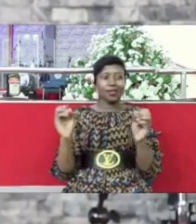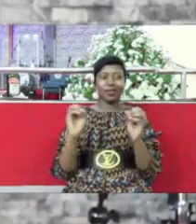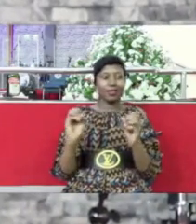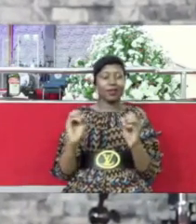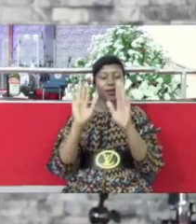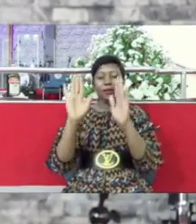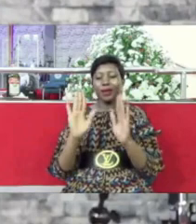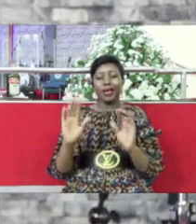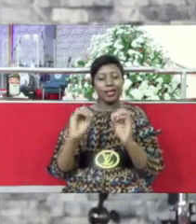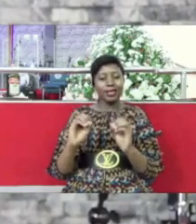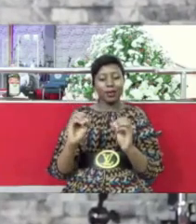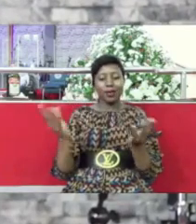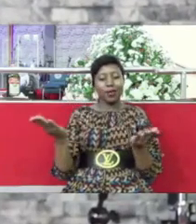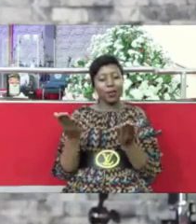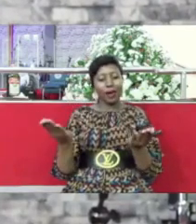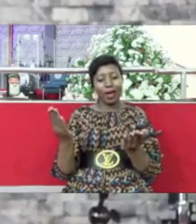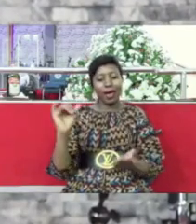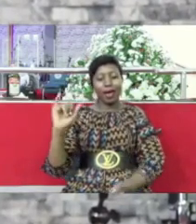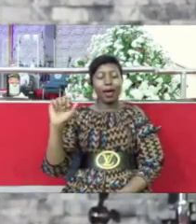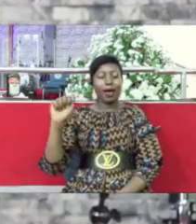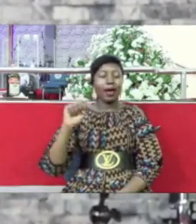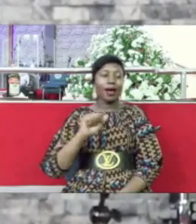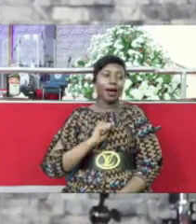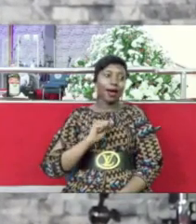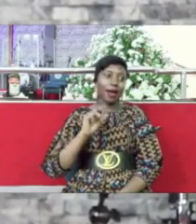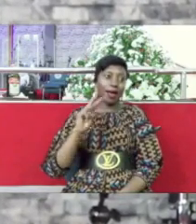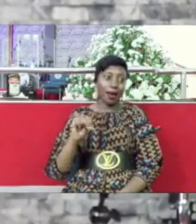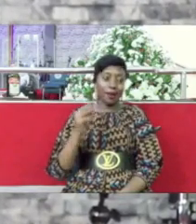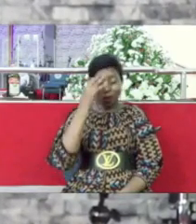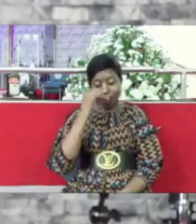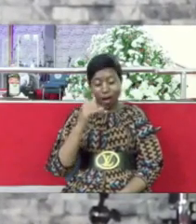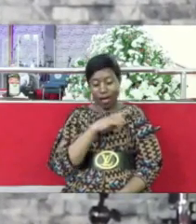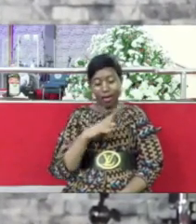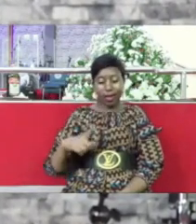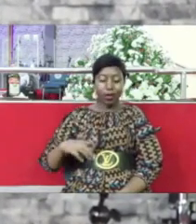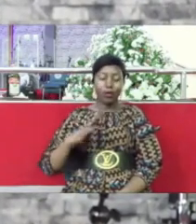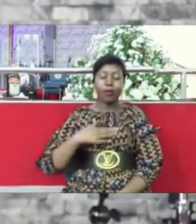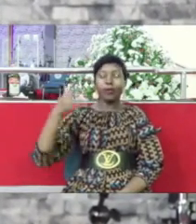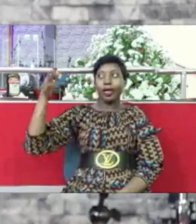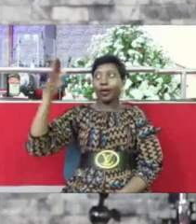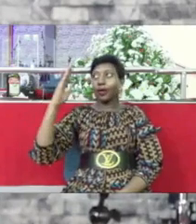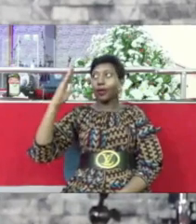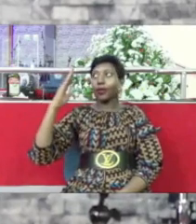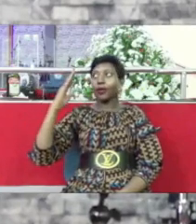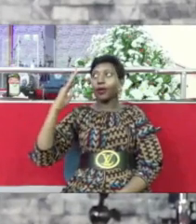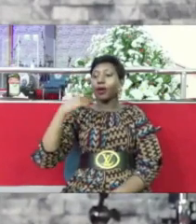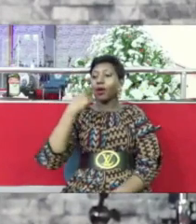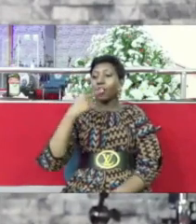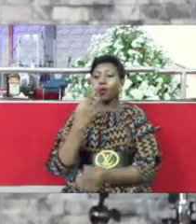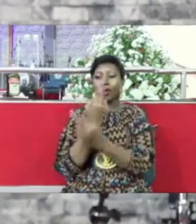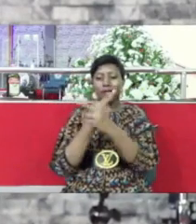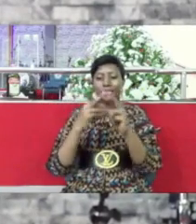niko wapi. Because kwa sababu the Lord my God, Bwana Mungu wangu, that God who has redeemed me, ule